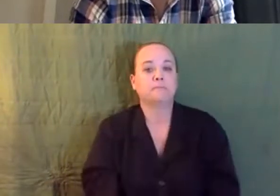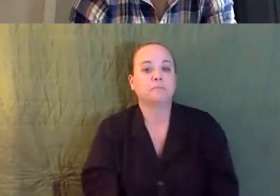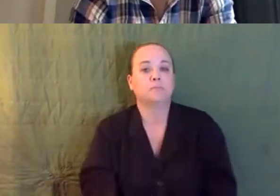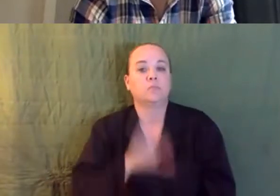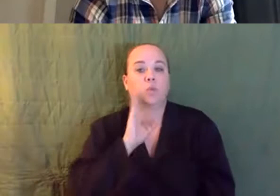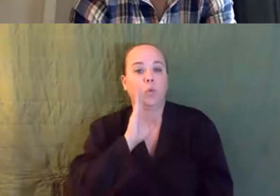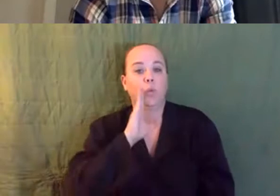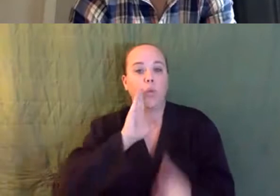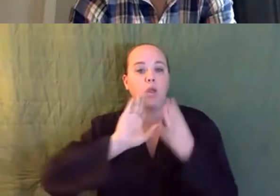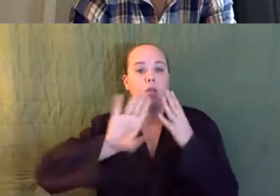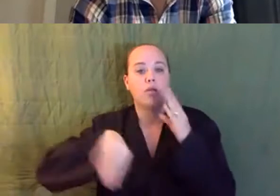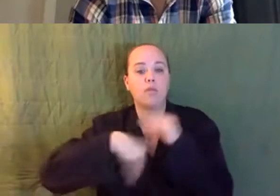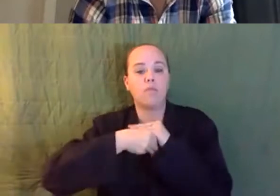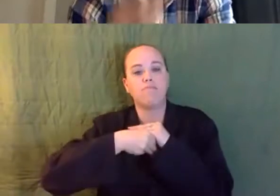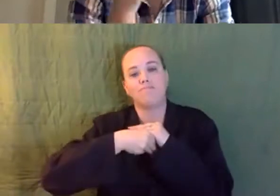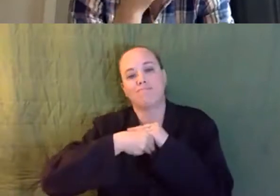to add a